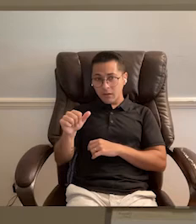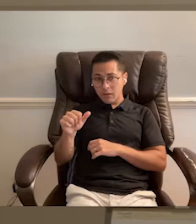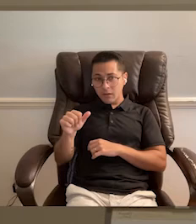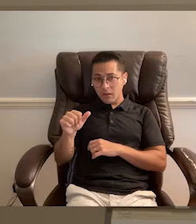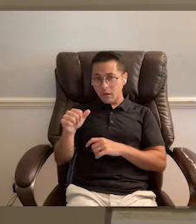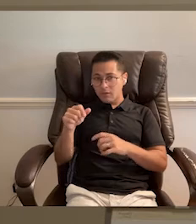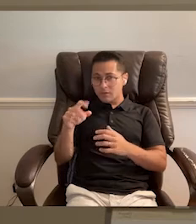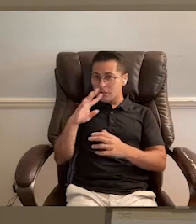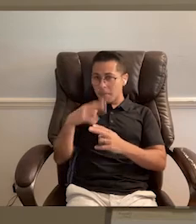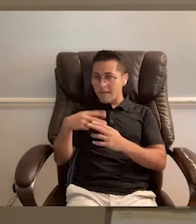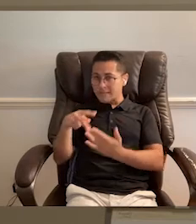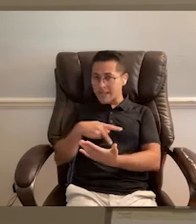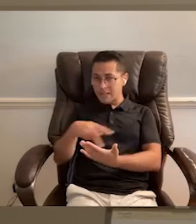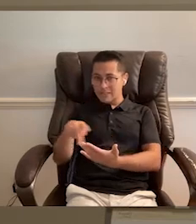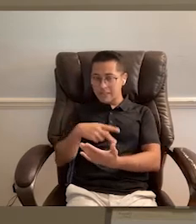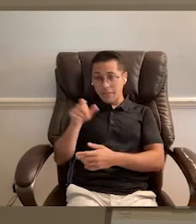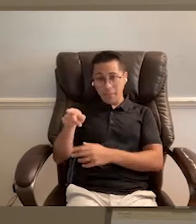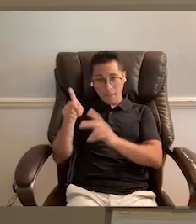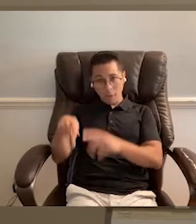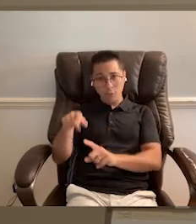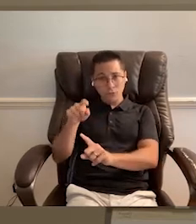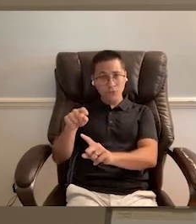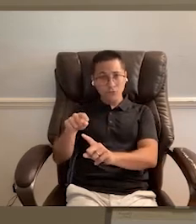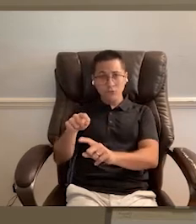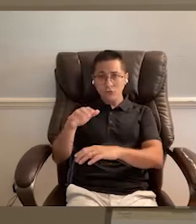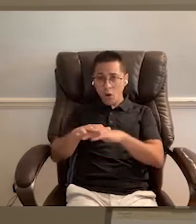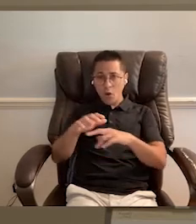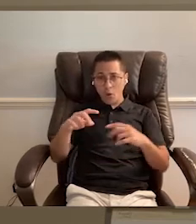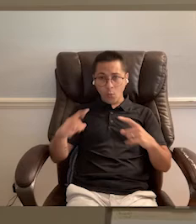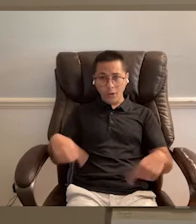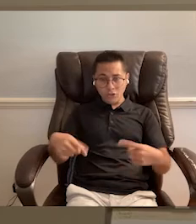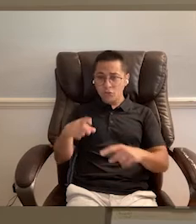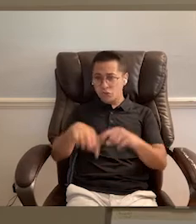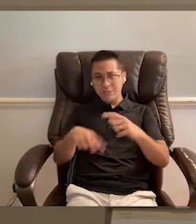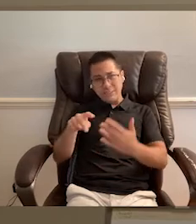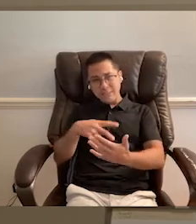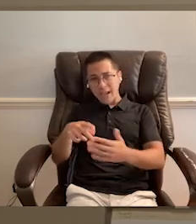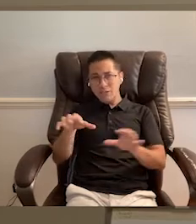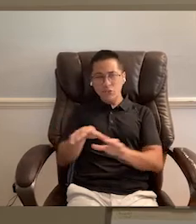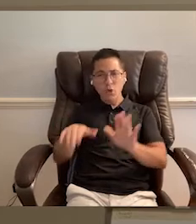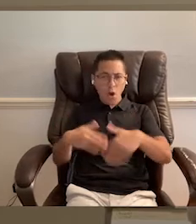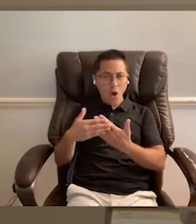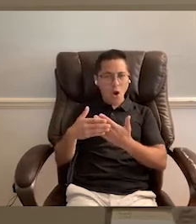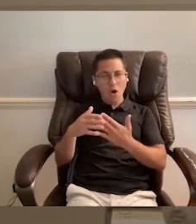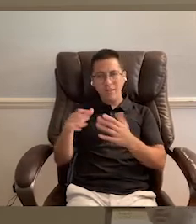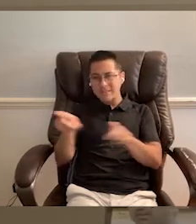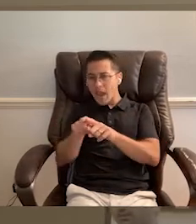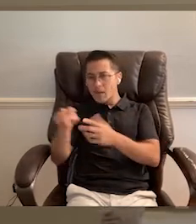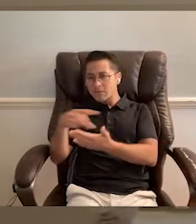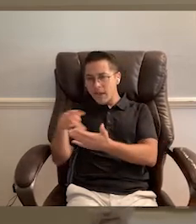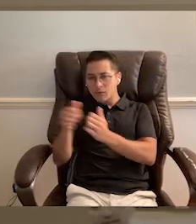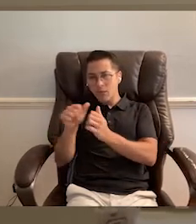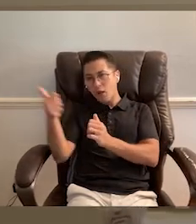moves. And then afterwards we thought, why don't we use cell phones these days, So cell phones have accelerometers. They can put